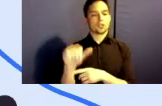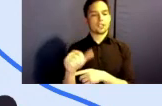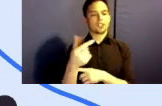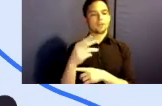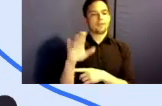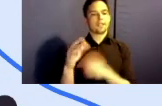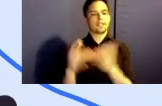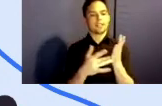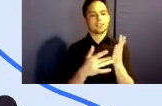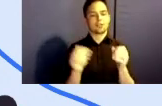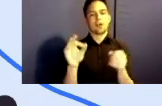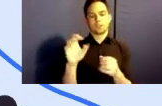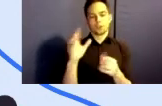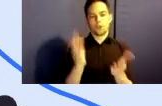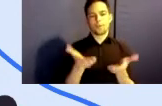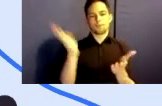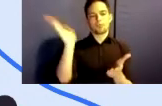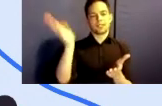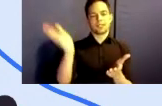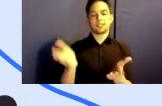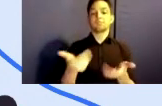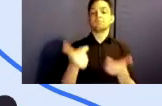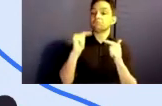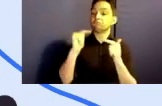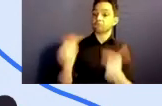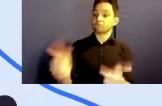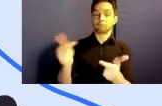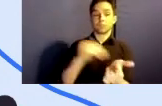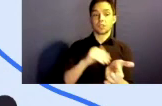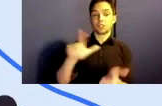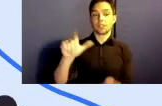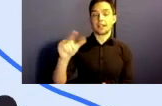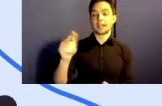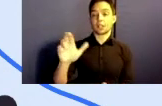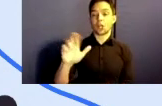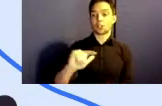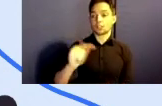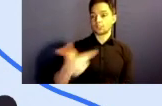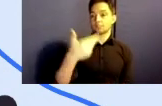be presenting. So the floor is yours. Dr. Langar, please go ahead.